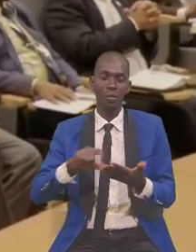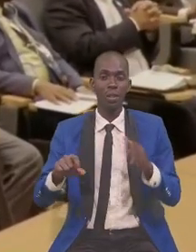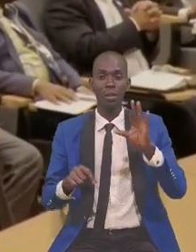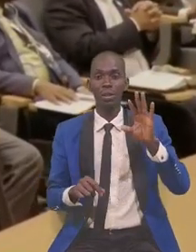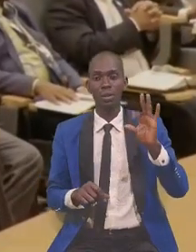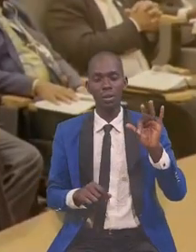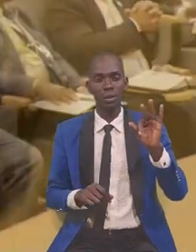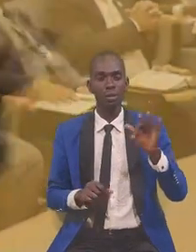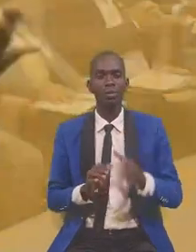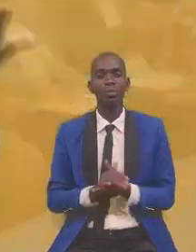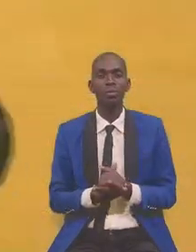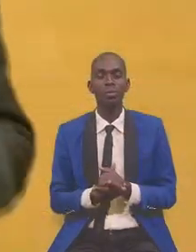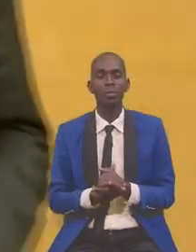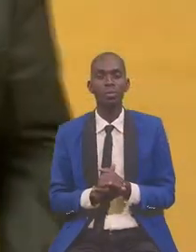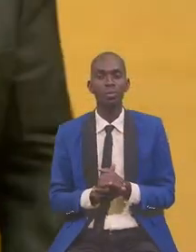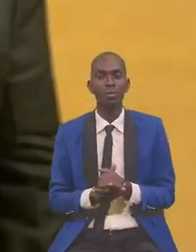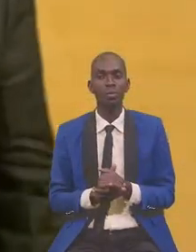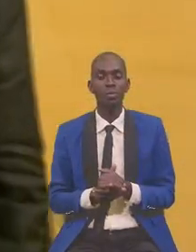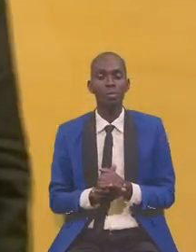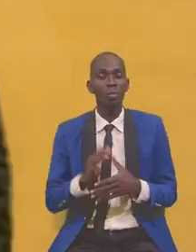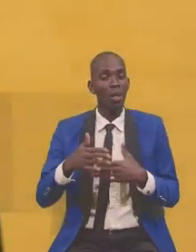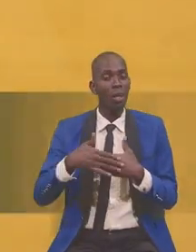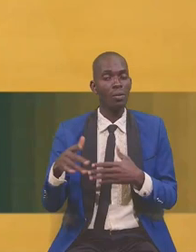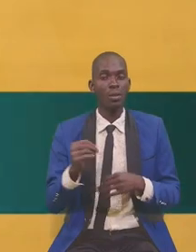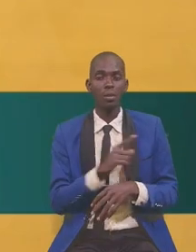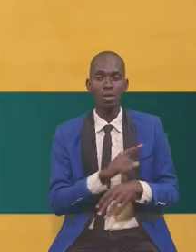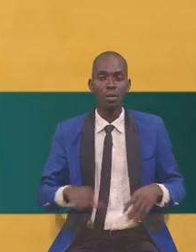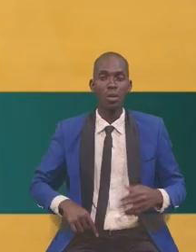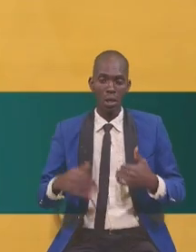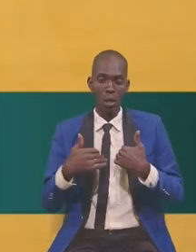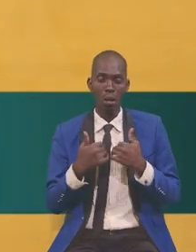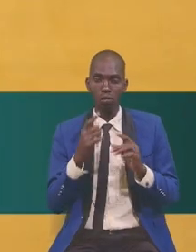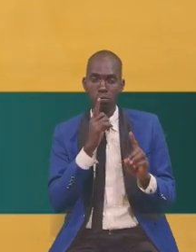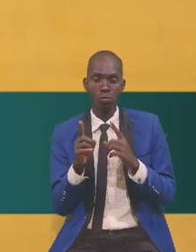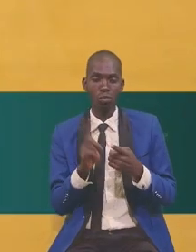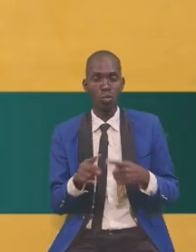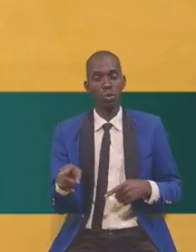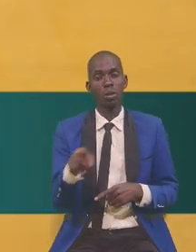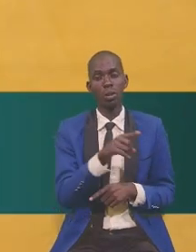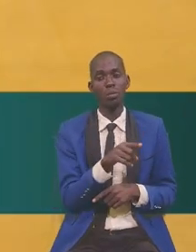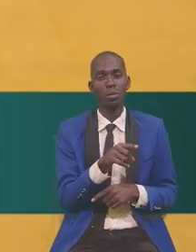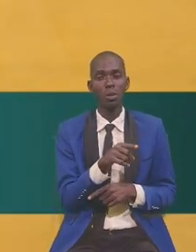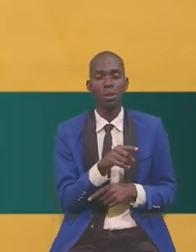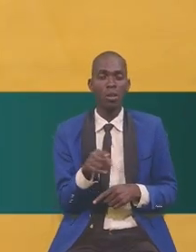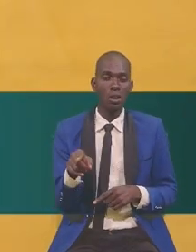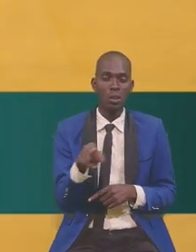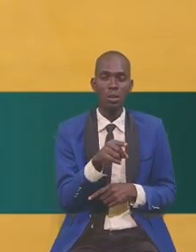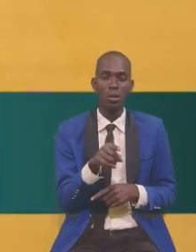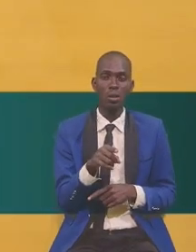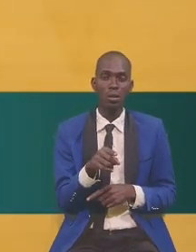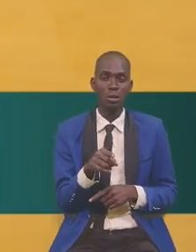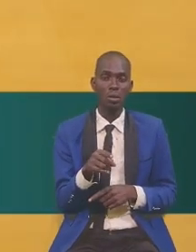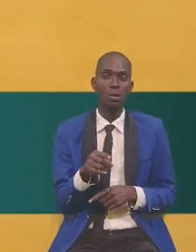Verse 19. So then, after the Lord had spoken unto them, he was received